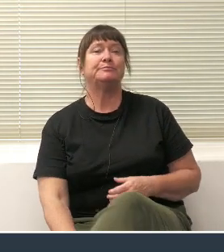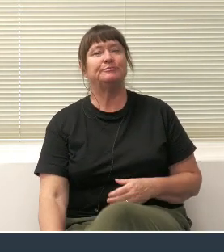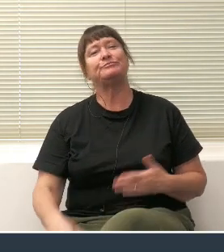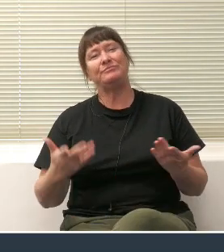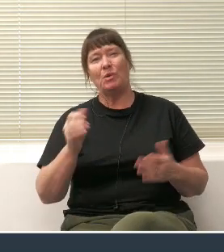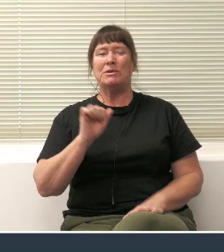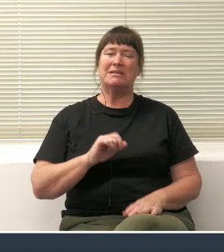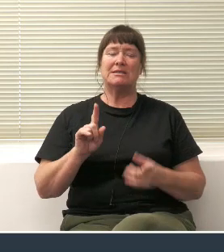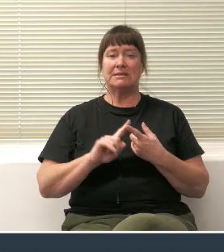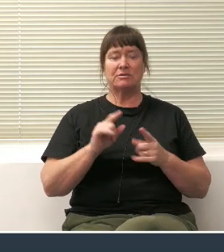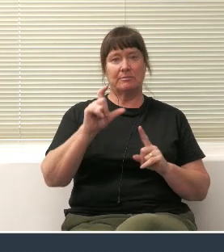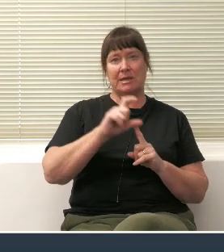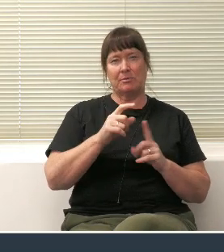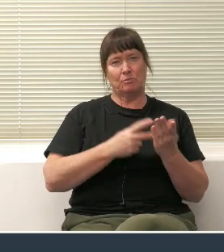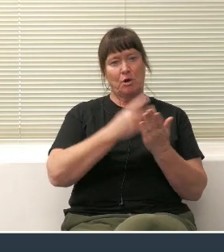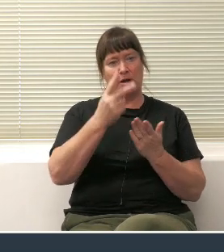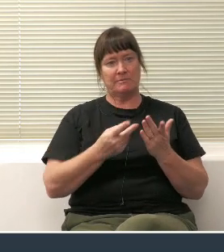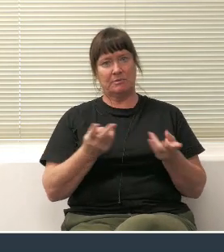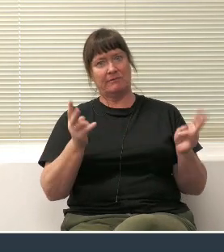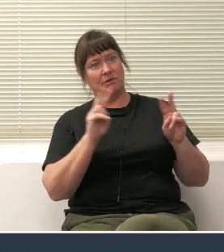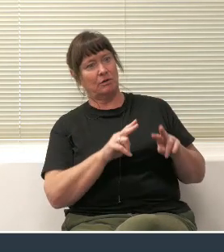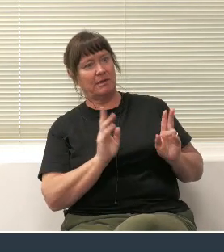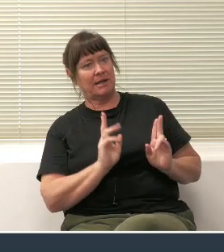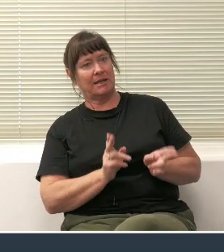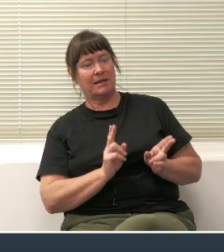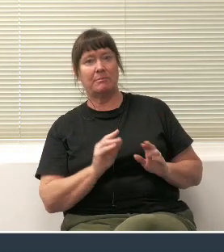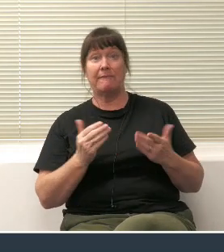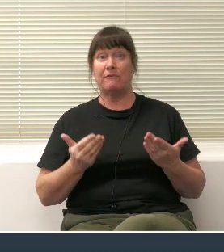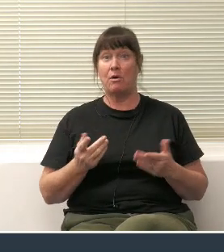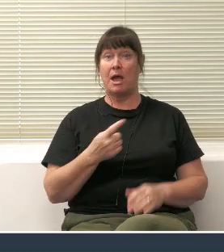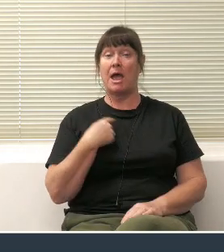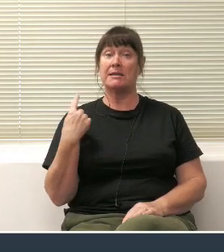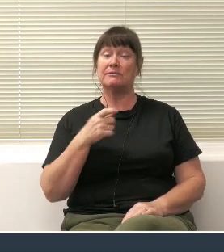that. We would have to look at our capital programme again. But for us, at the moment, those